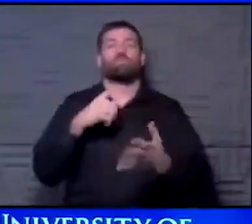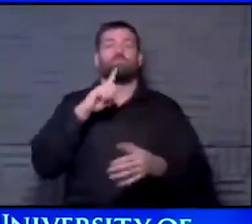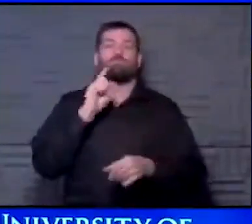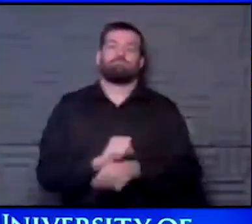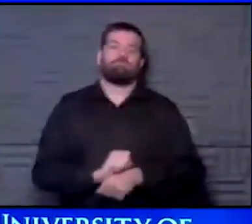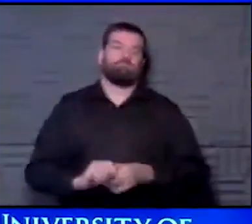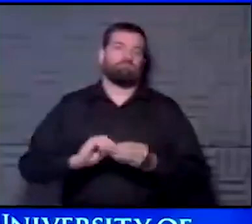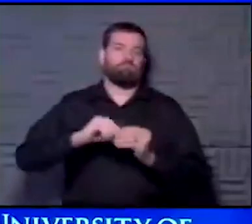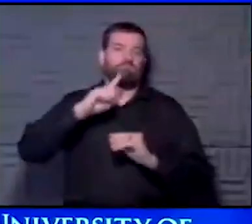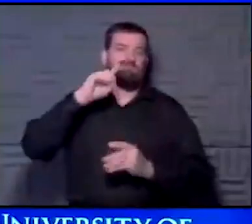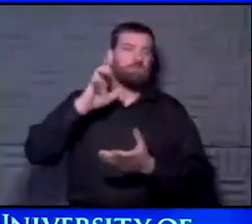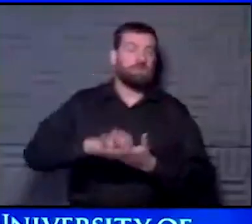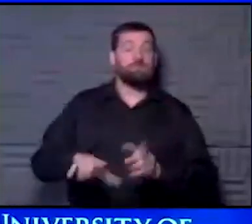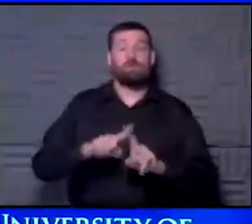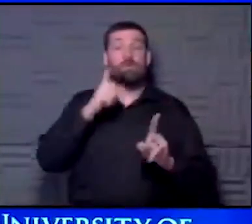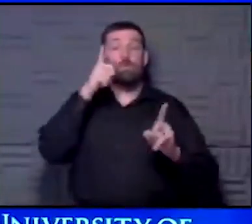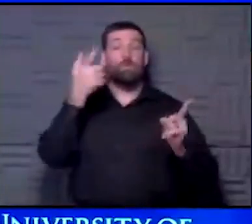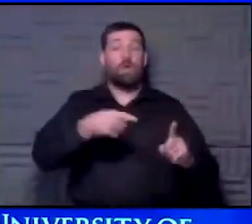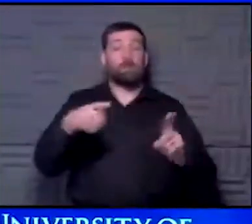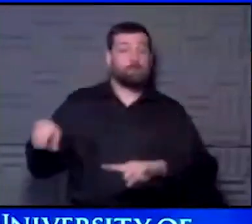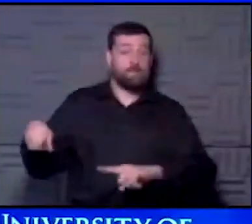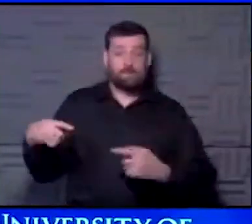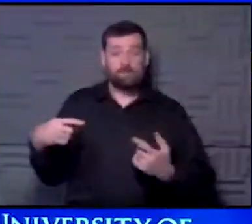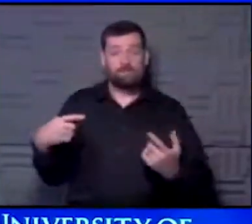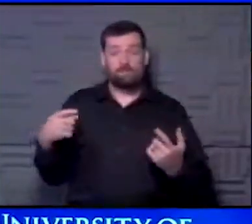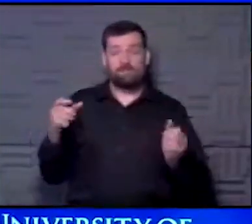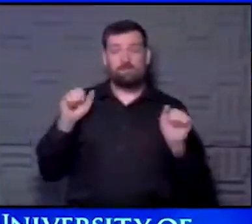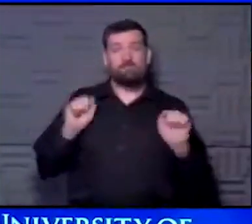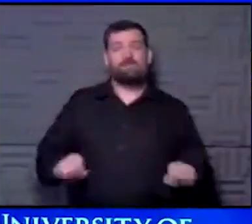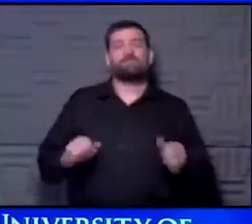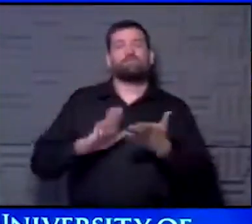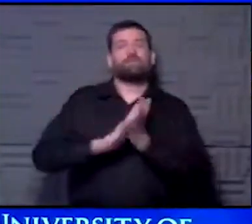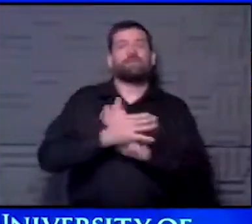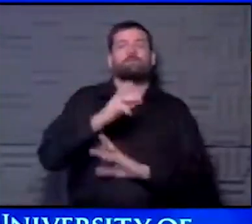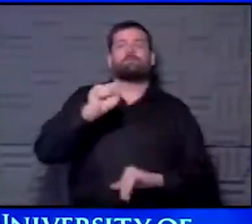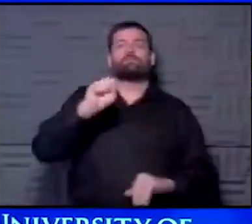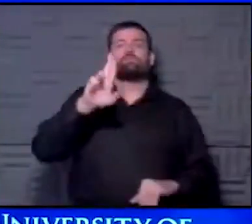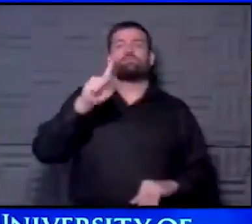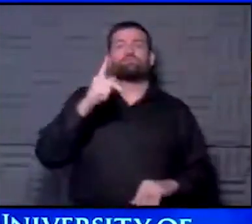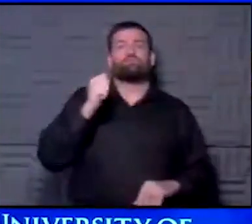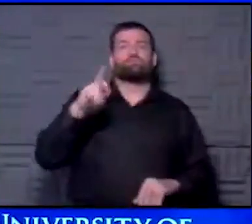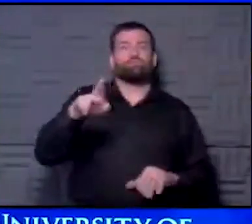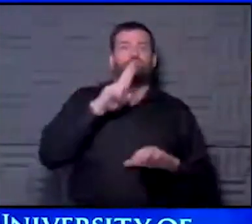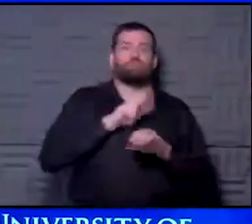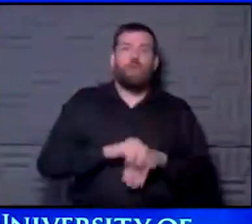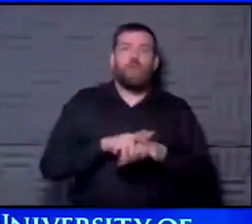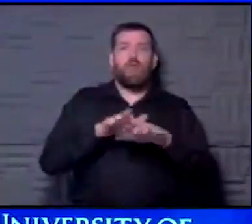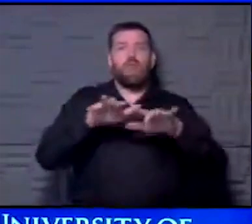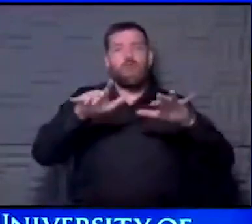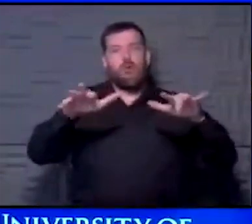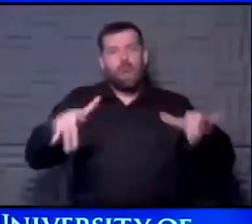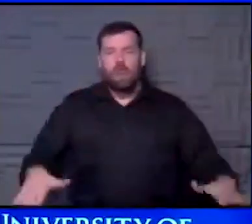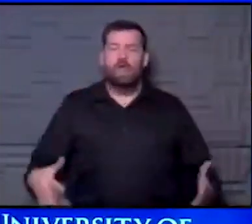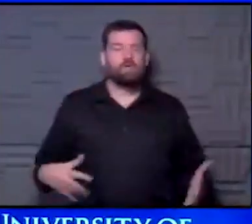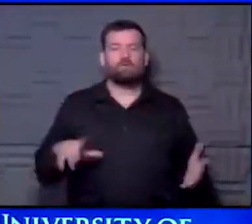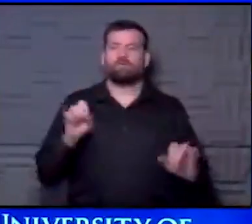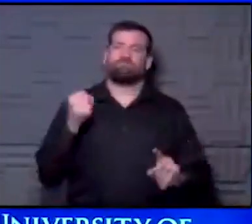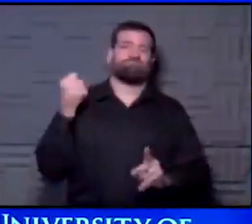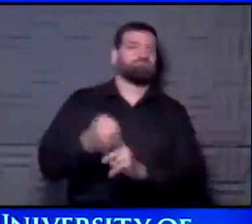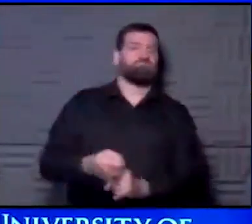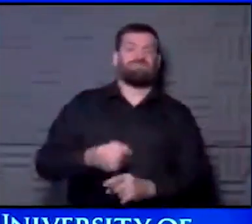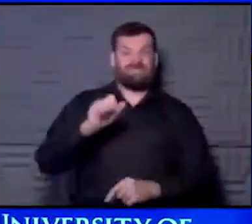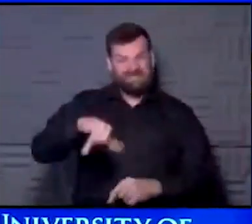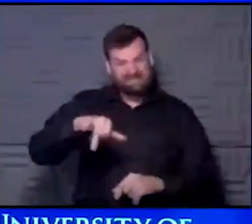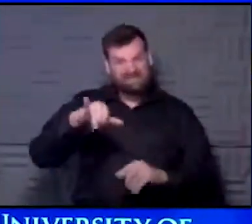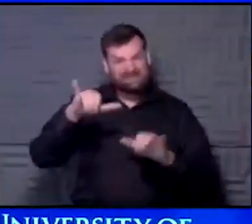is, what would happen is those become potentially super spreaders that go into the community. And that could be devastating to a town the size of